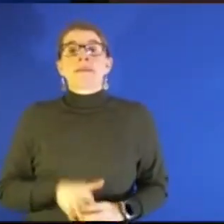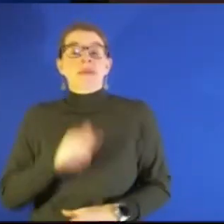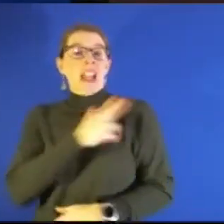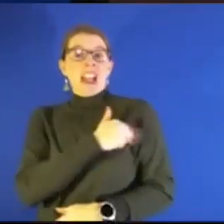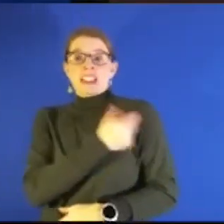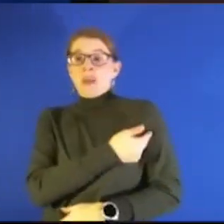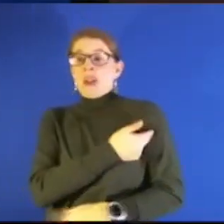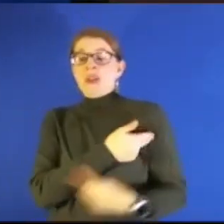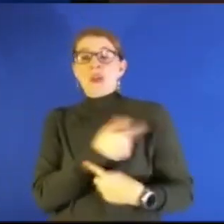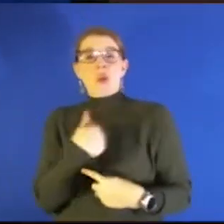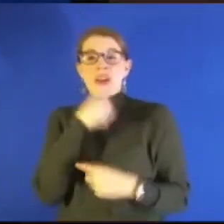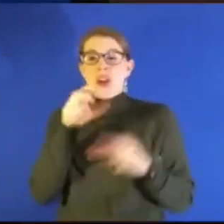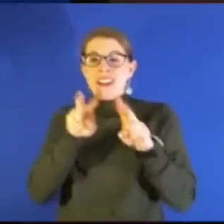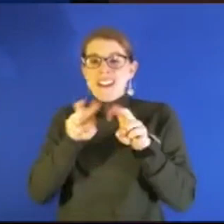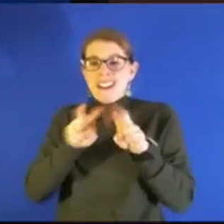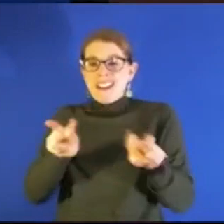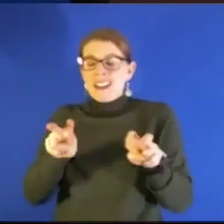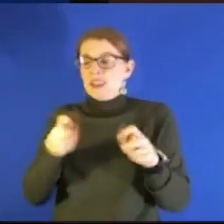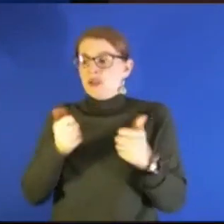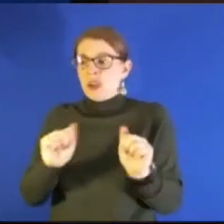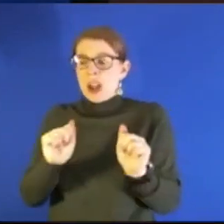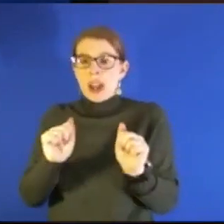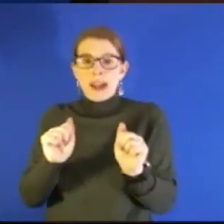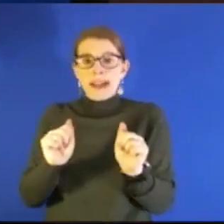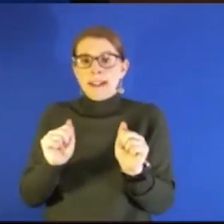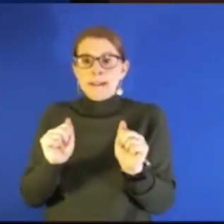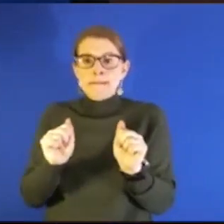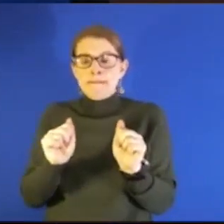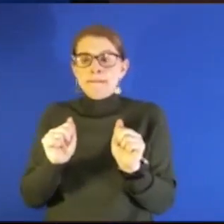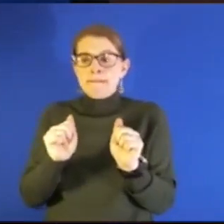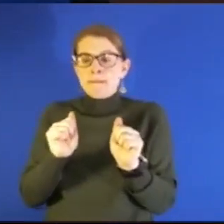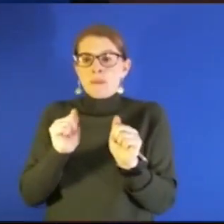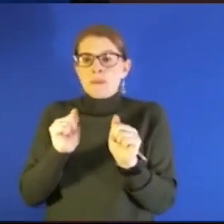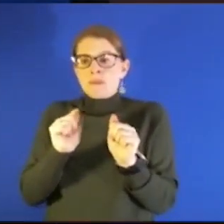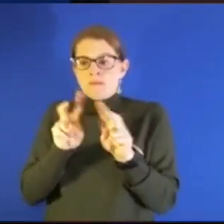look and try to do genomic analysis on every single patient.